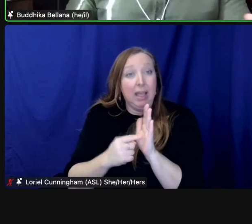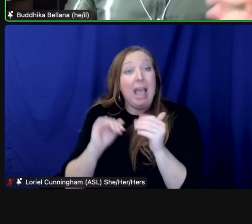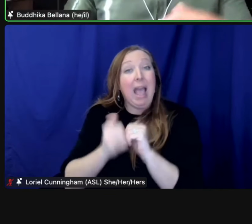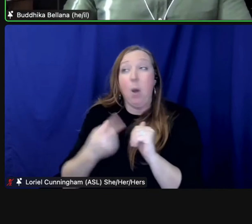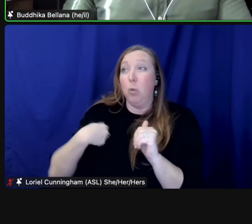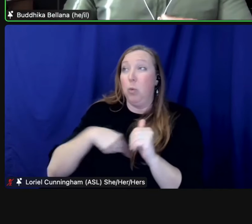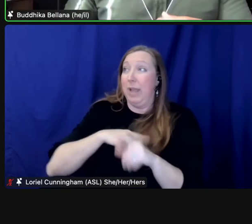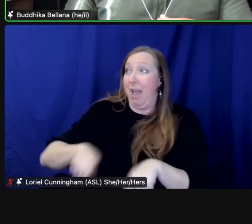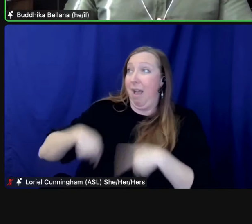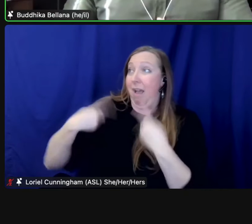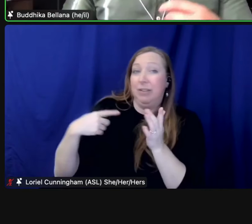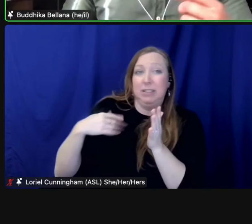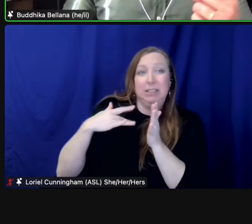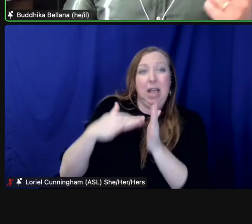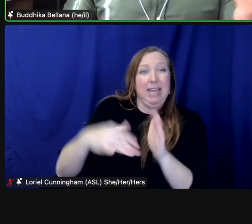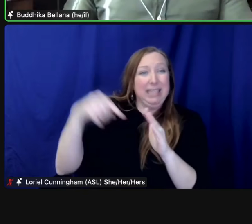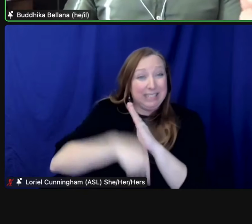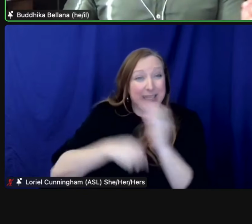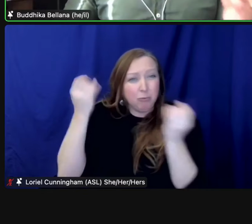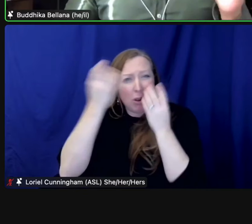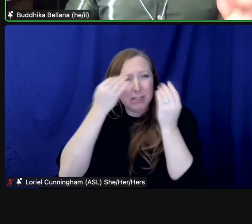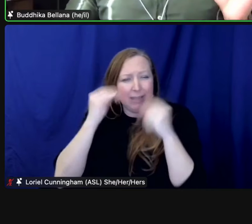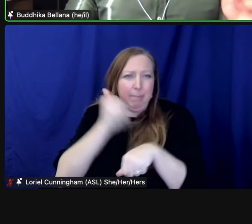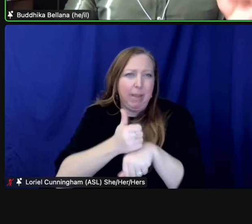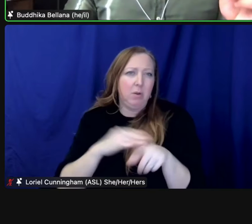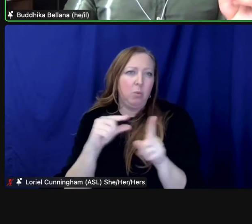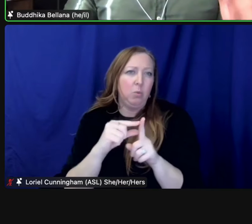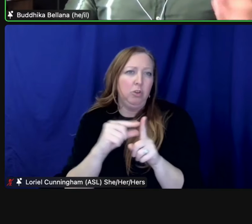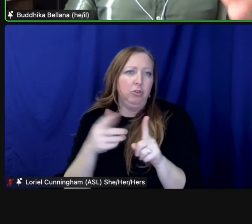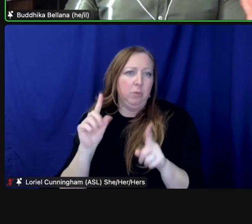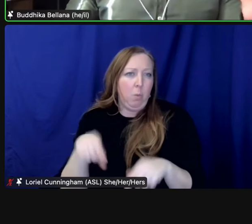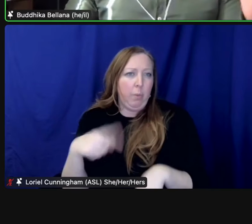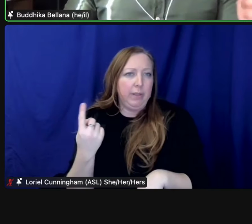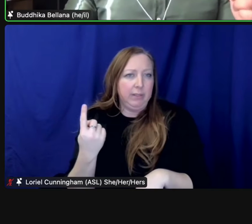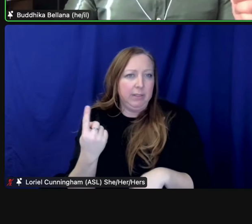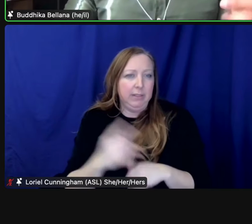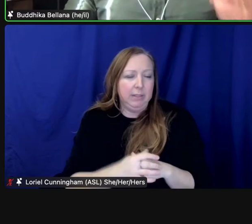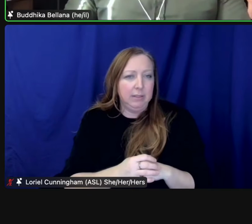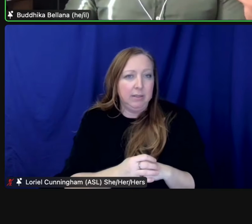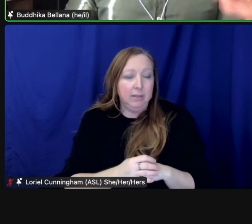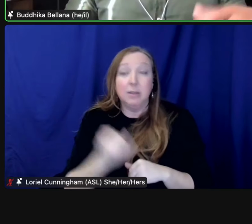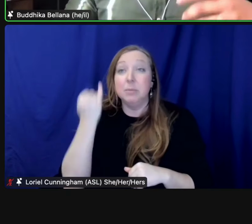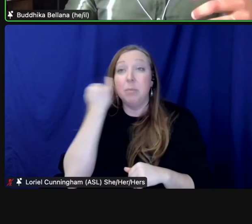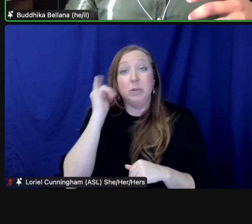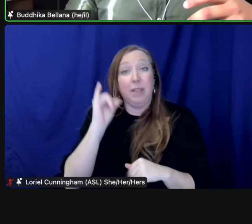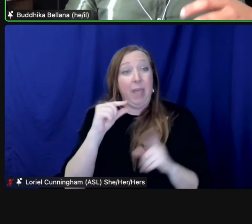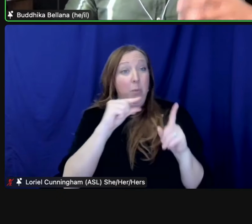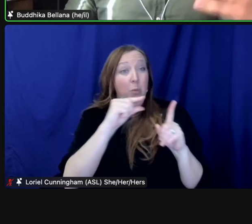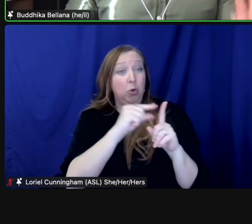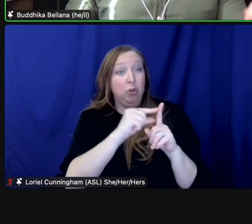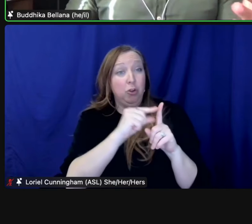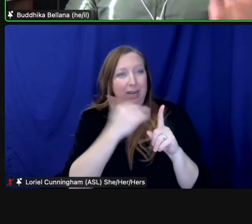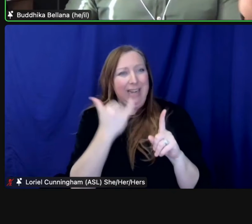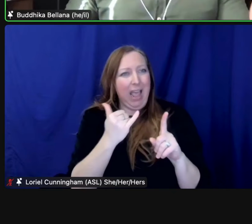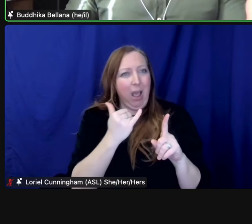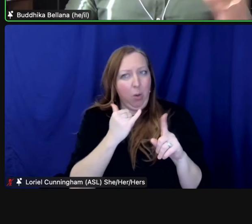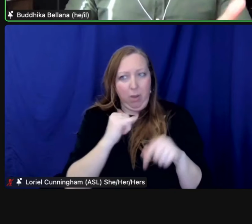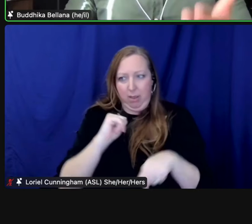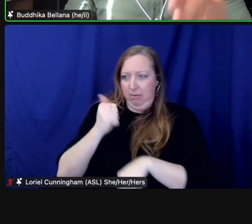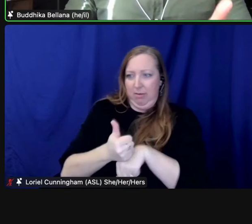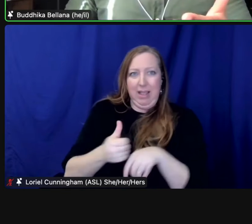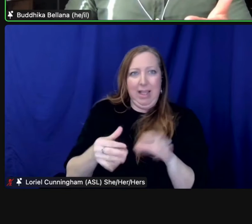the literature. However, what if you were to take this word and embed it into a sentence? For example, this sentence,